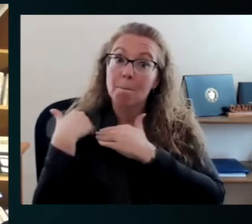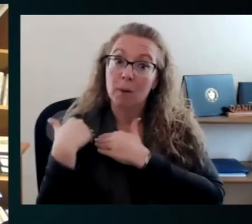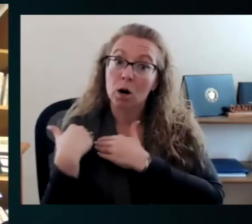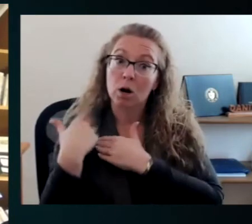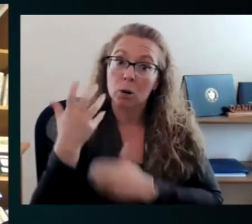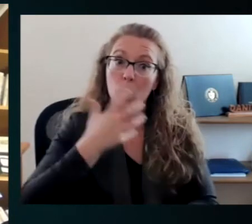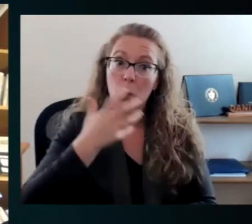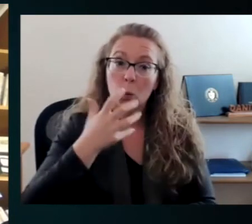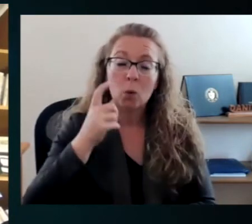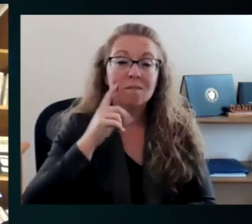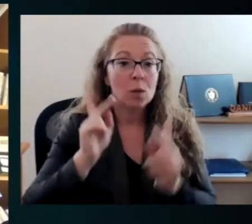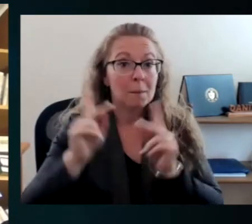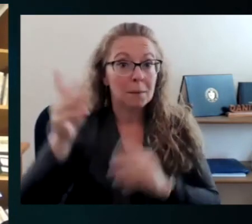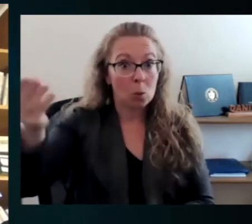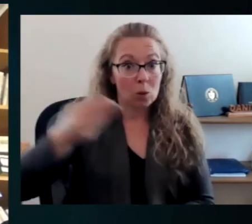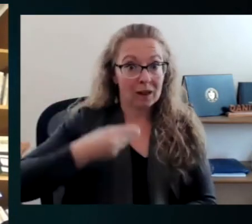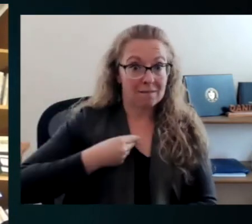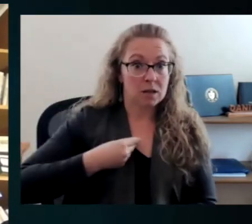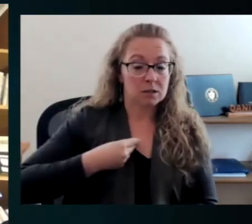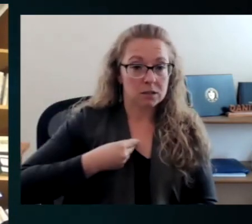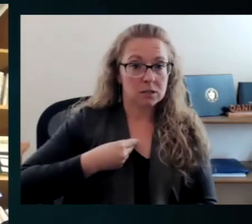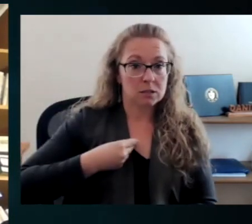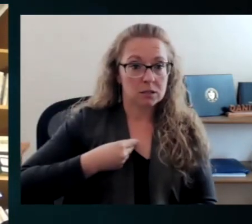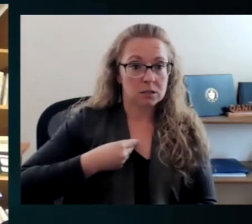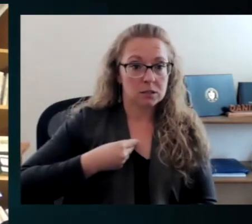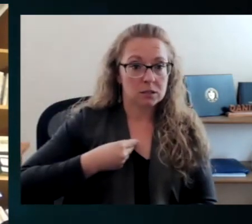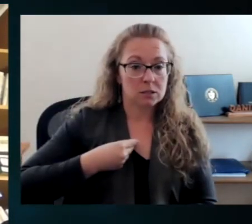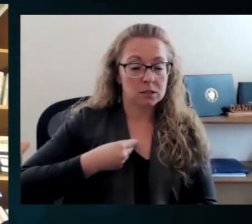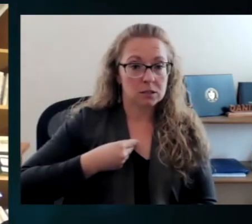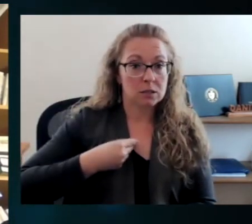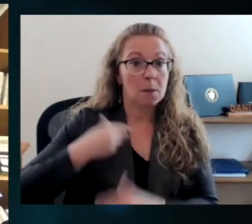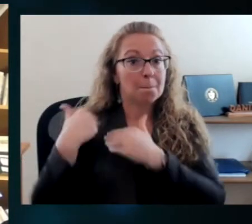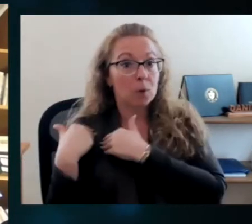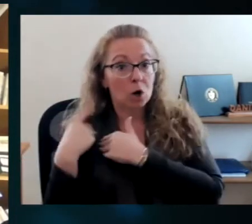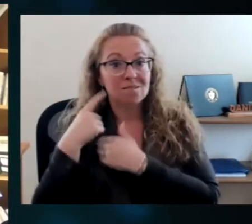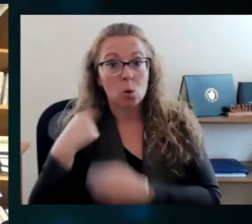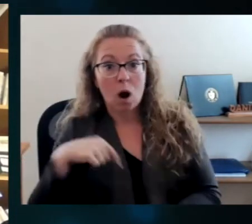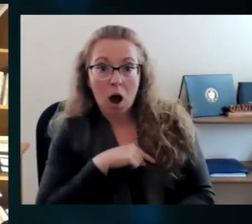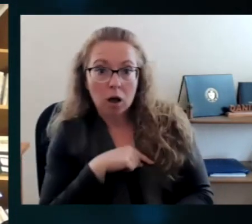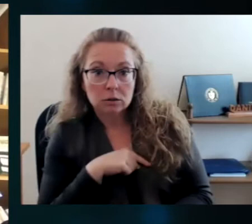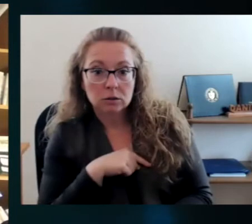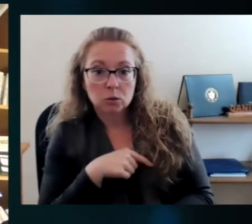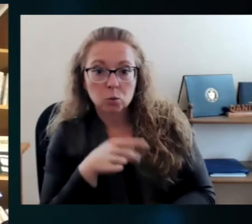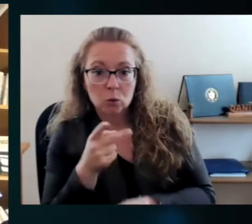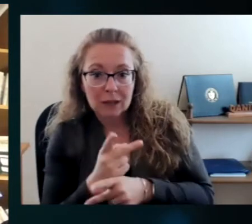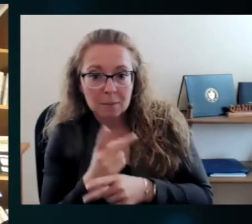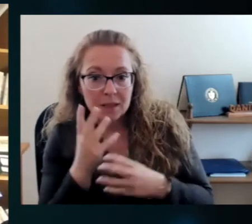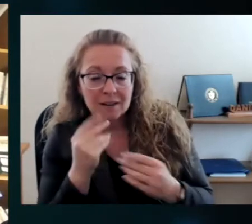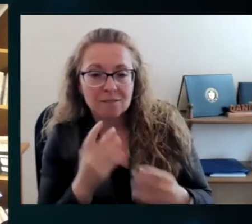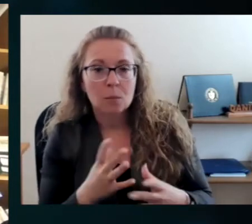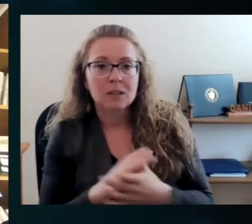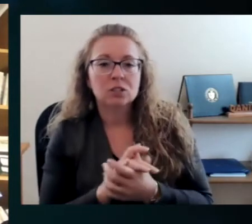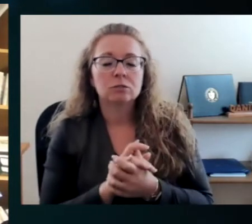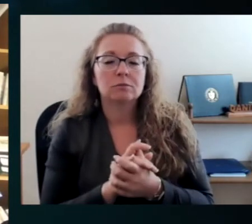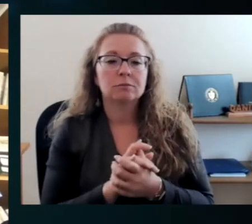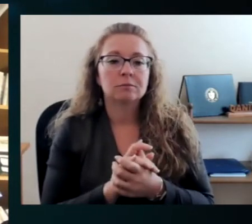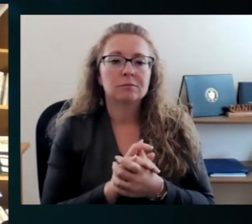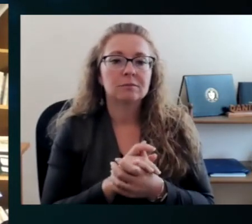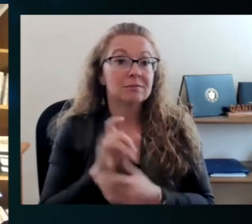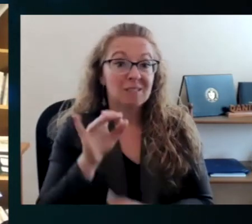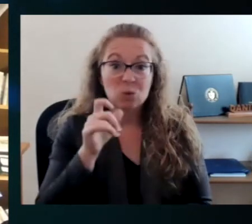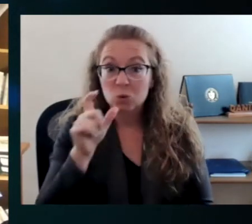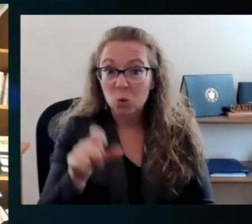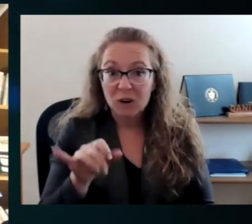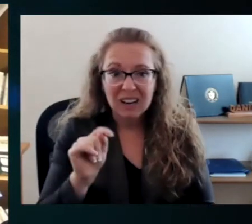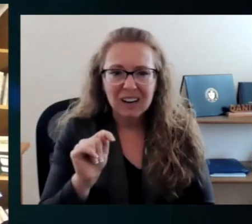us that information to hold in trust. It's a burden for us to hold that information in trust. If we don't need it, we shouldn't burden all of